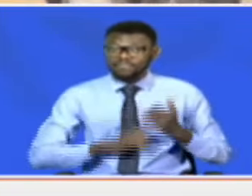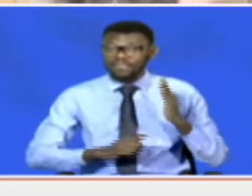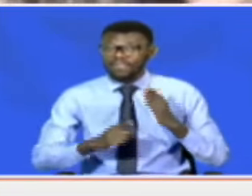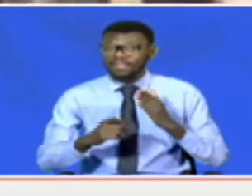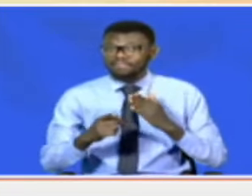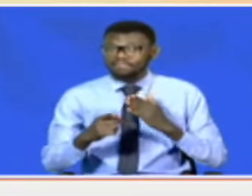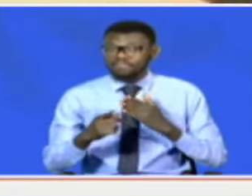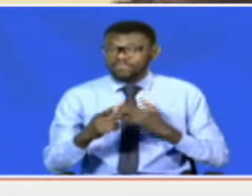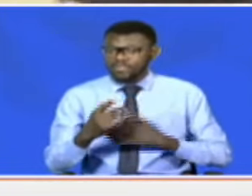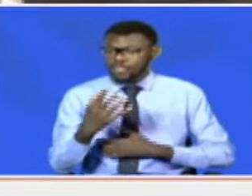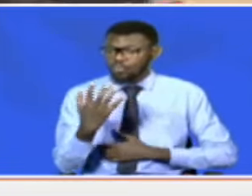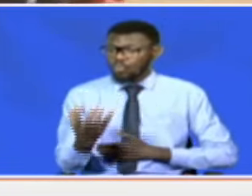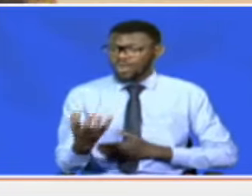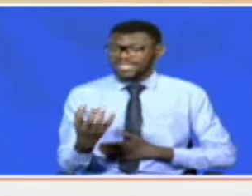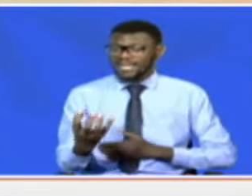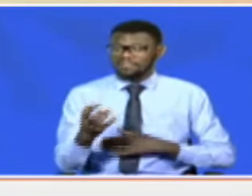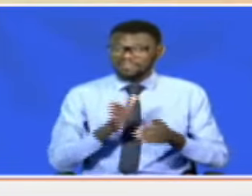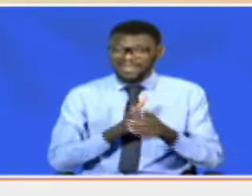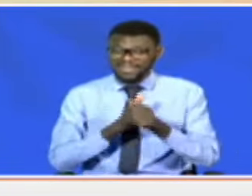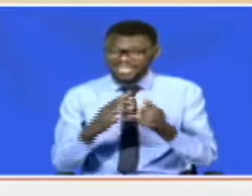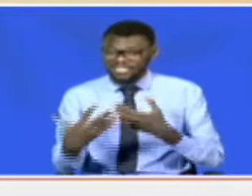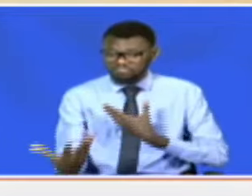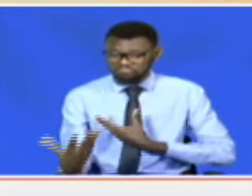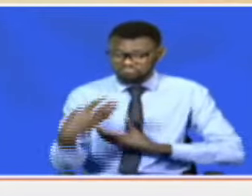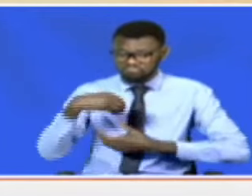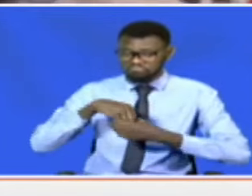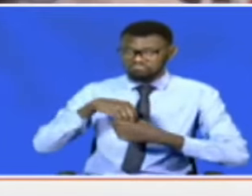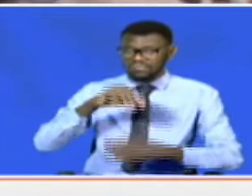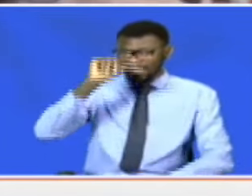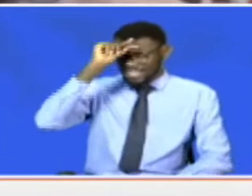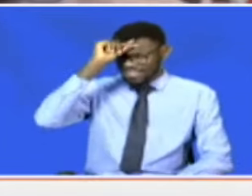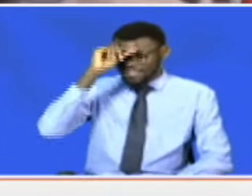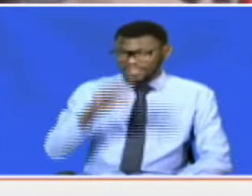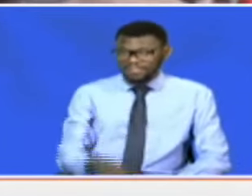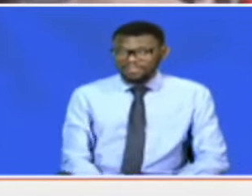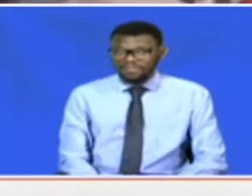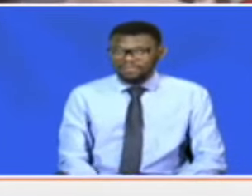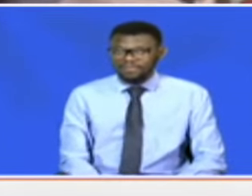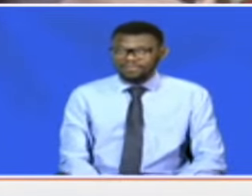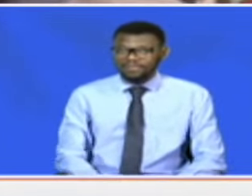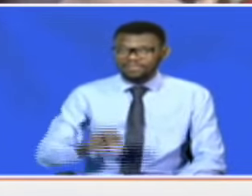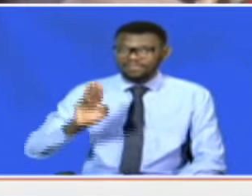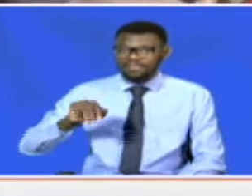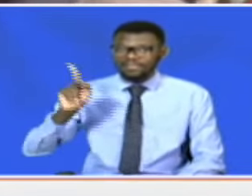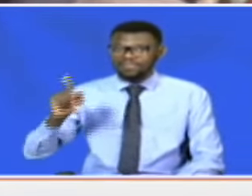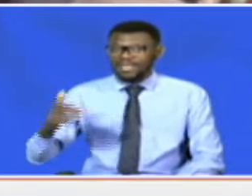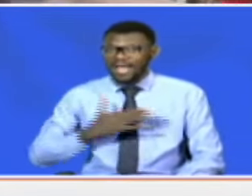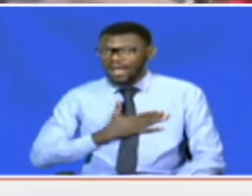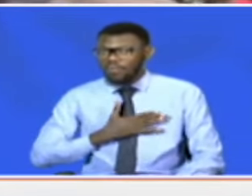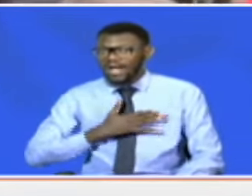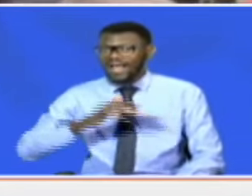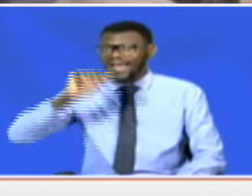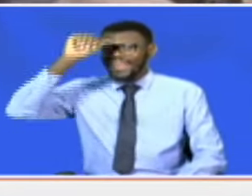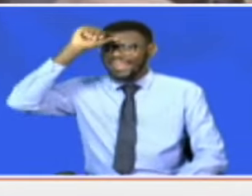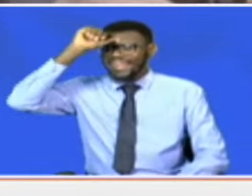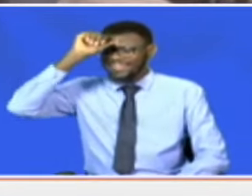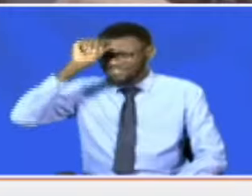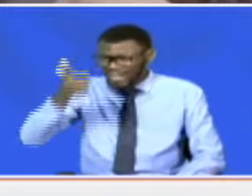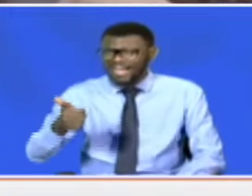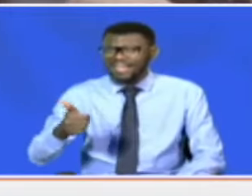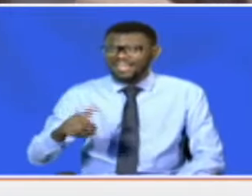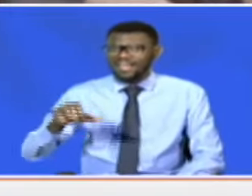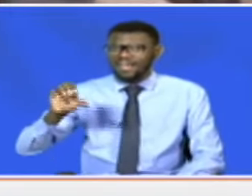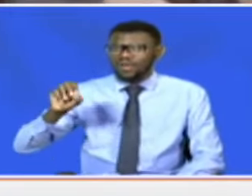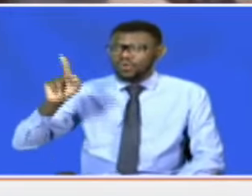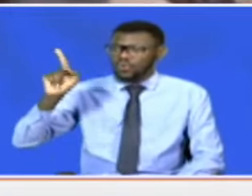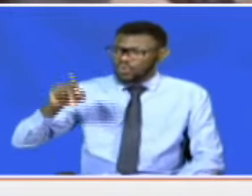of some of the ODM leaders in government. MP wetu, Mr. Intellectual, Opia Wandai, kama tumesha pewa hiyo